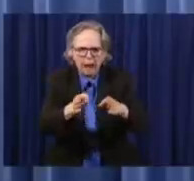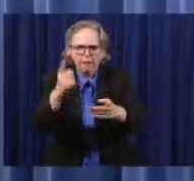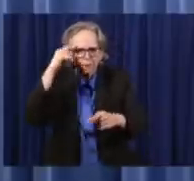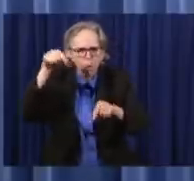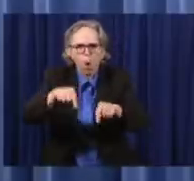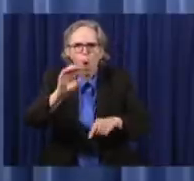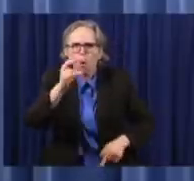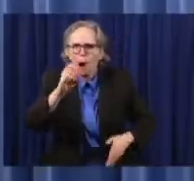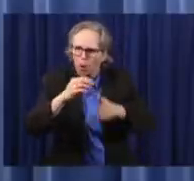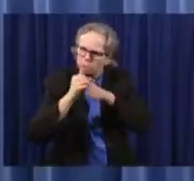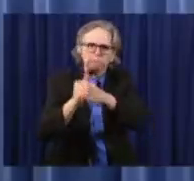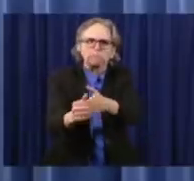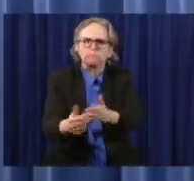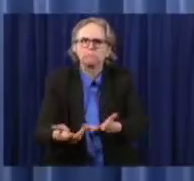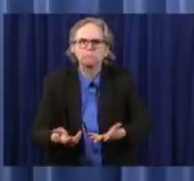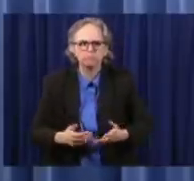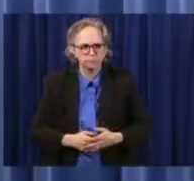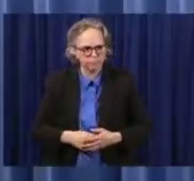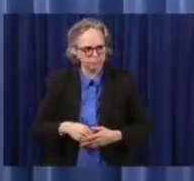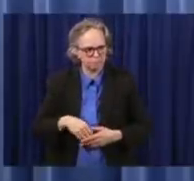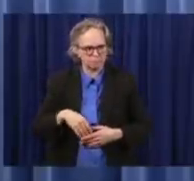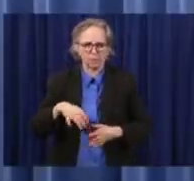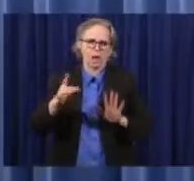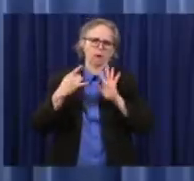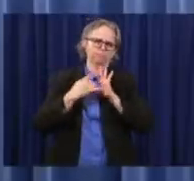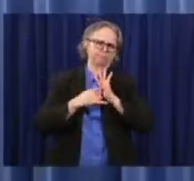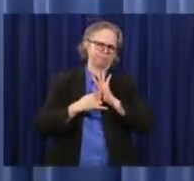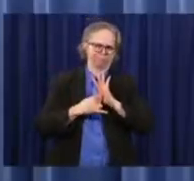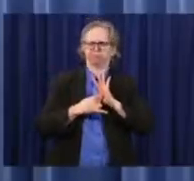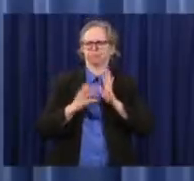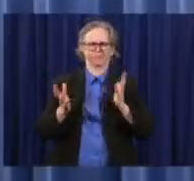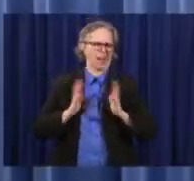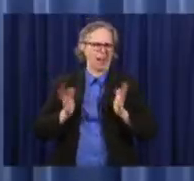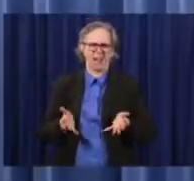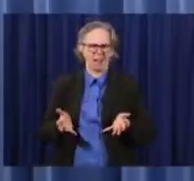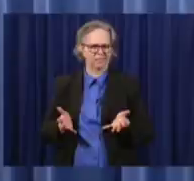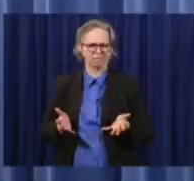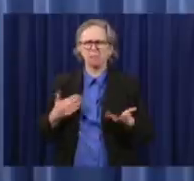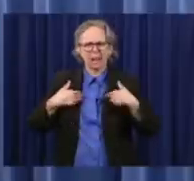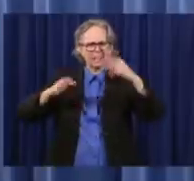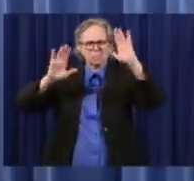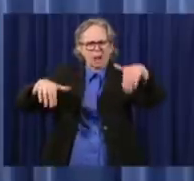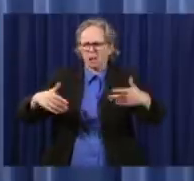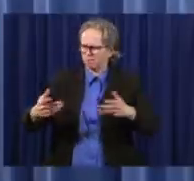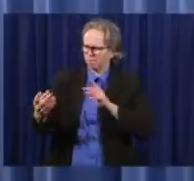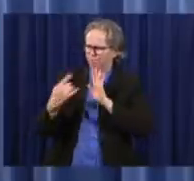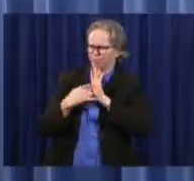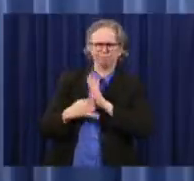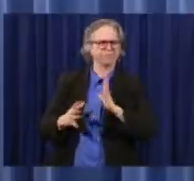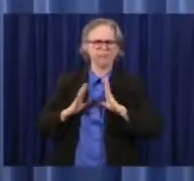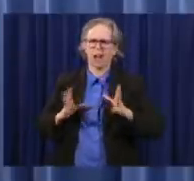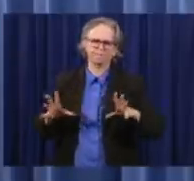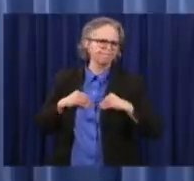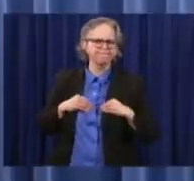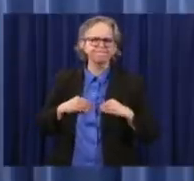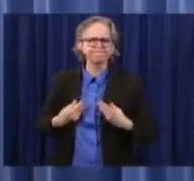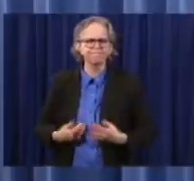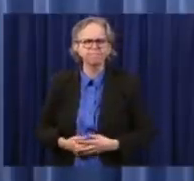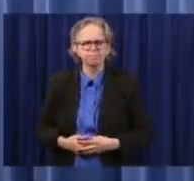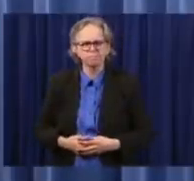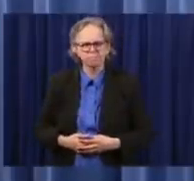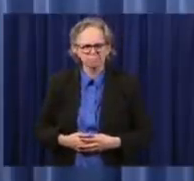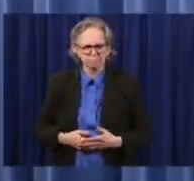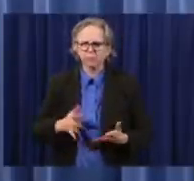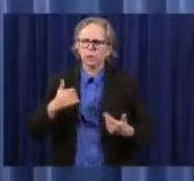that there is criticism, I think, is to fully be expected. We're trying to get our economy moving